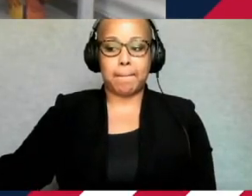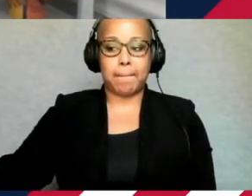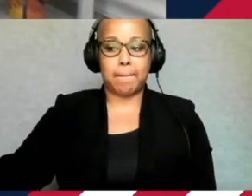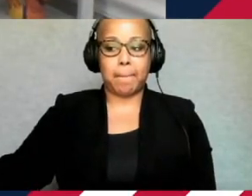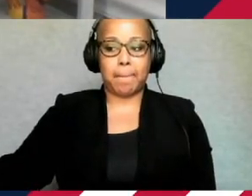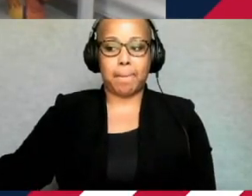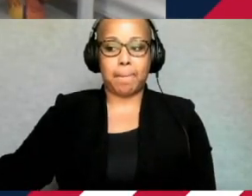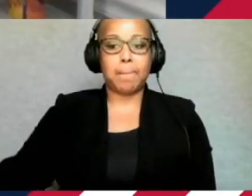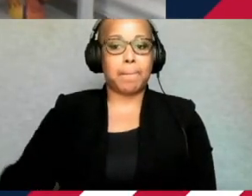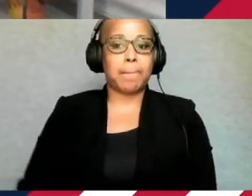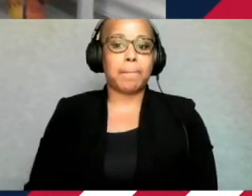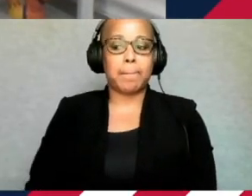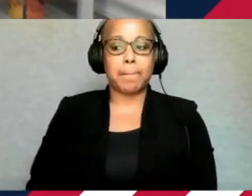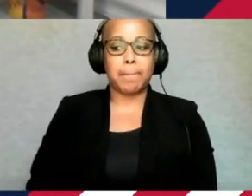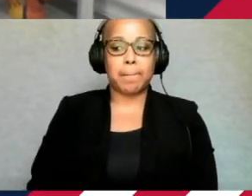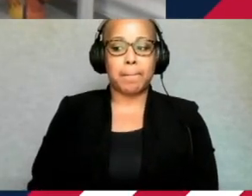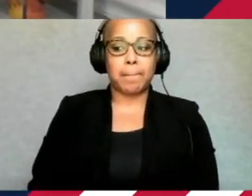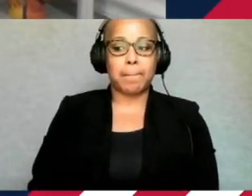The